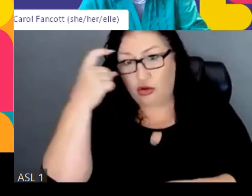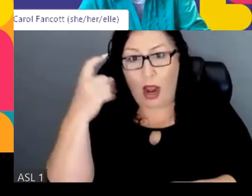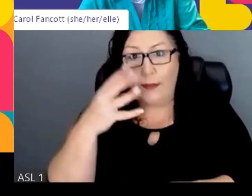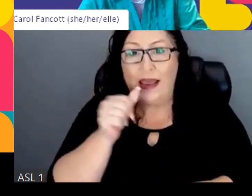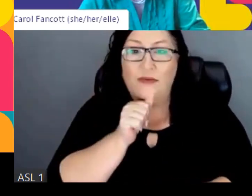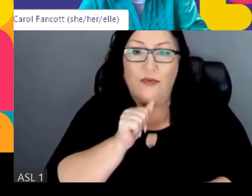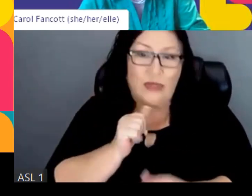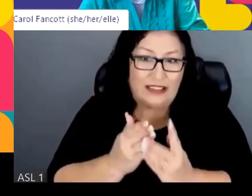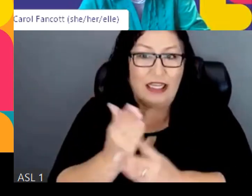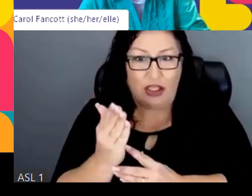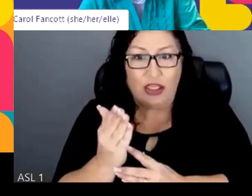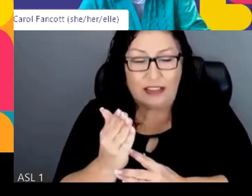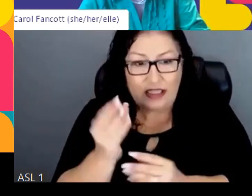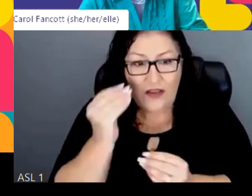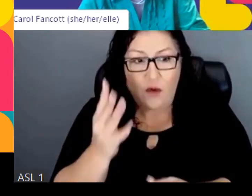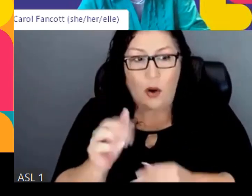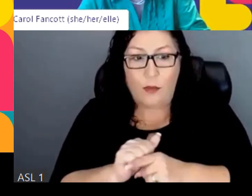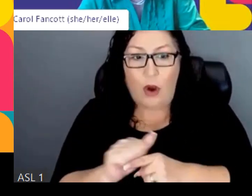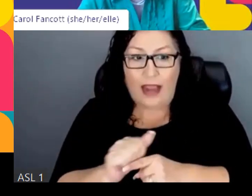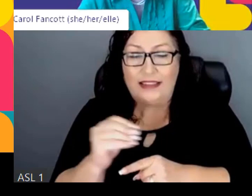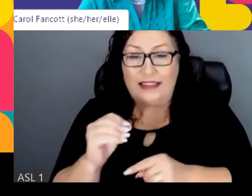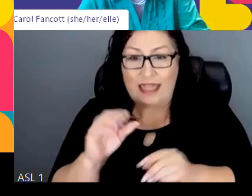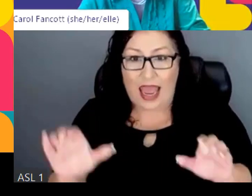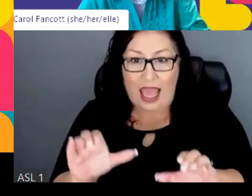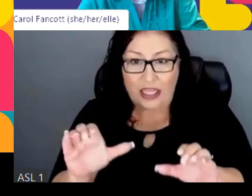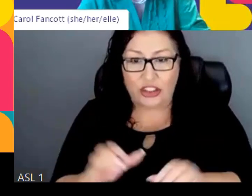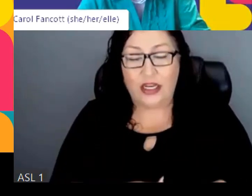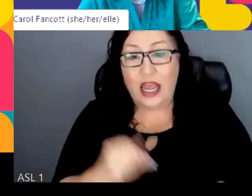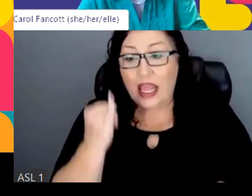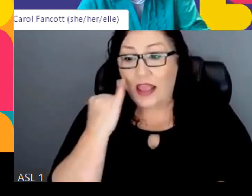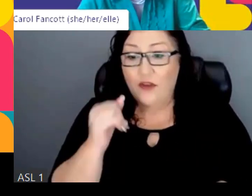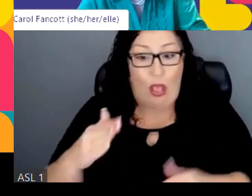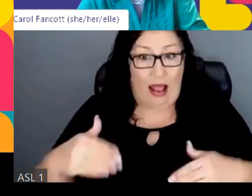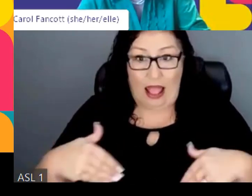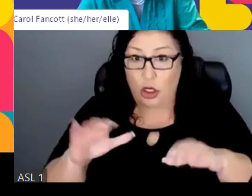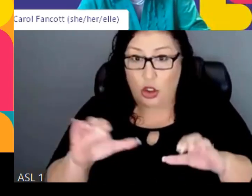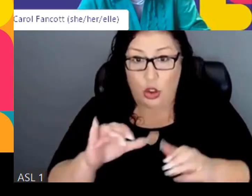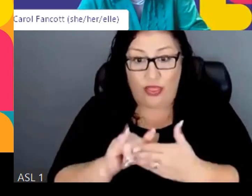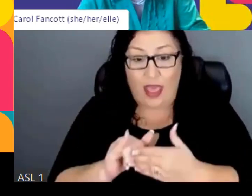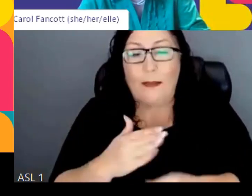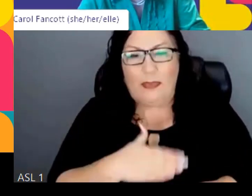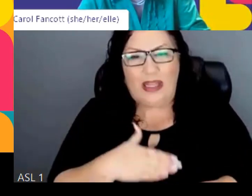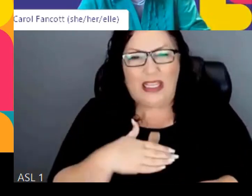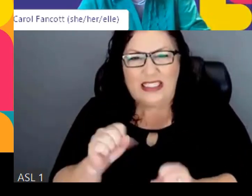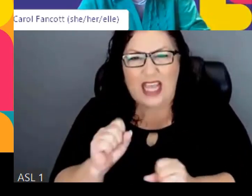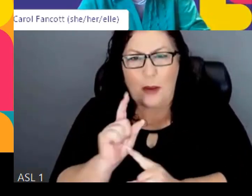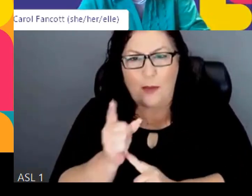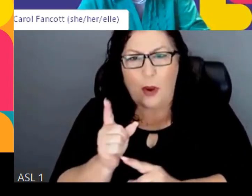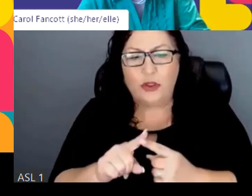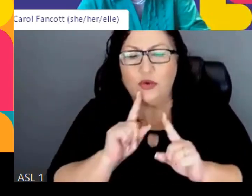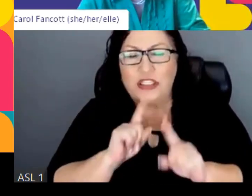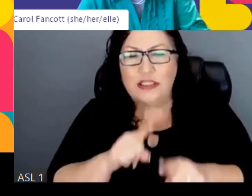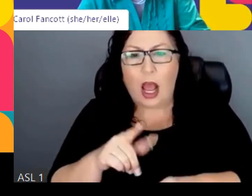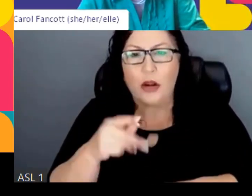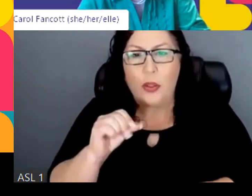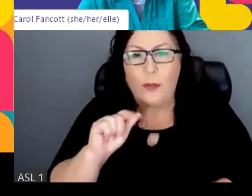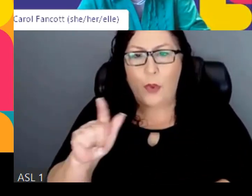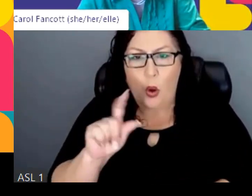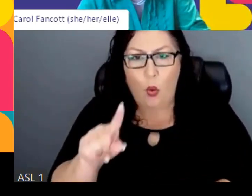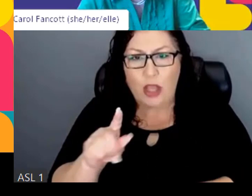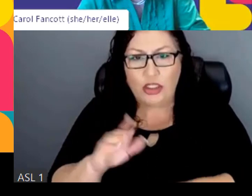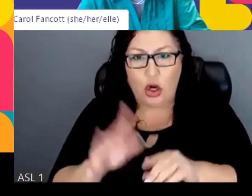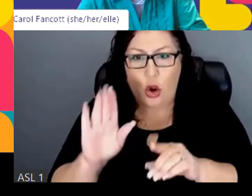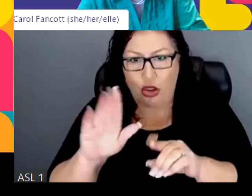trauma and resilience informed practice and action. If you have not yet done so, please do take a moment now to respond to the